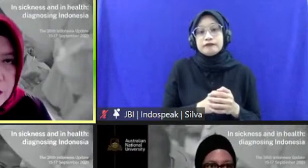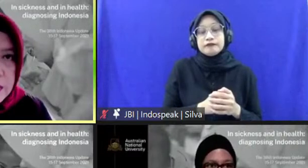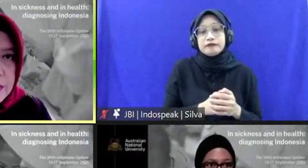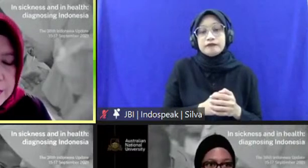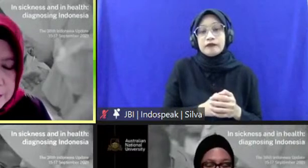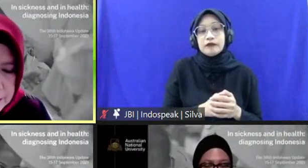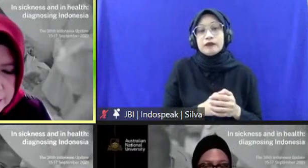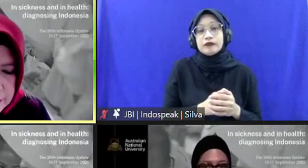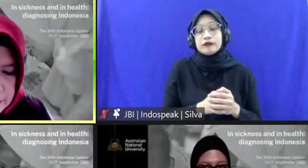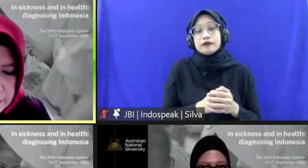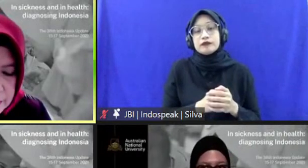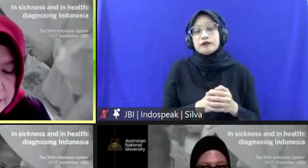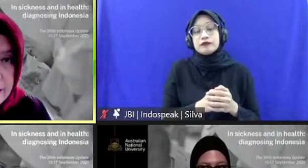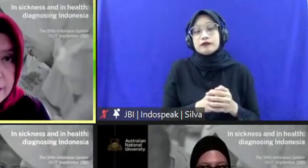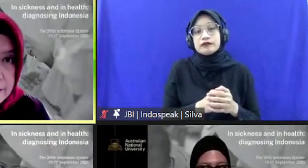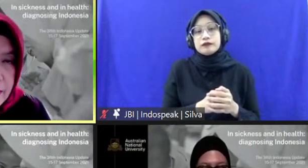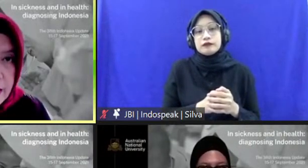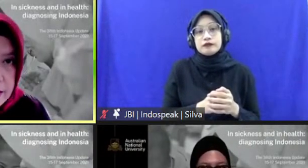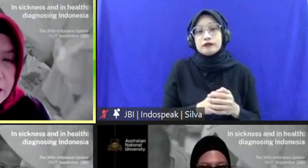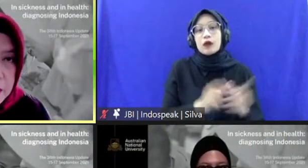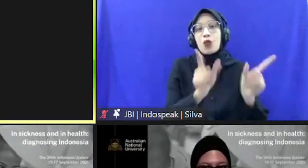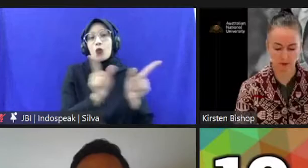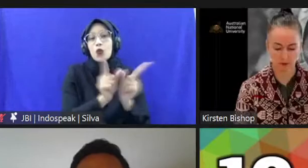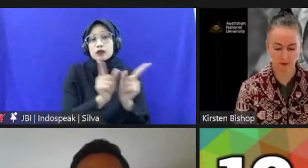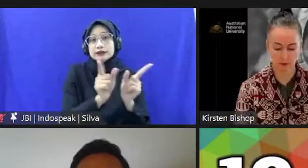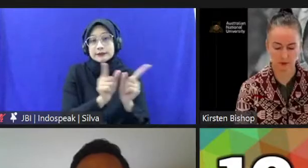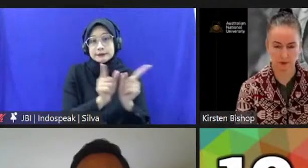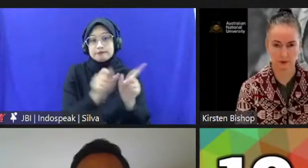the lowest risk